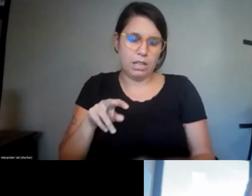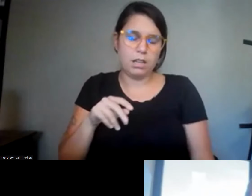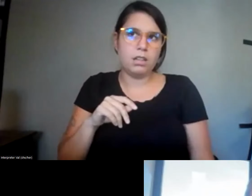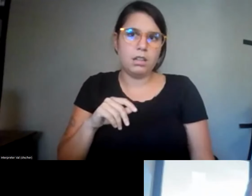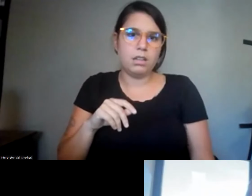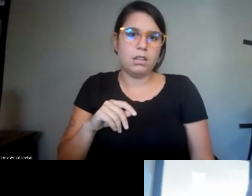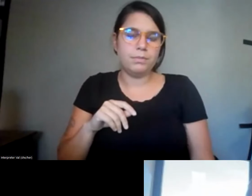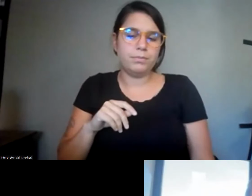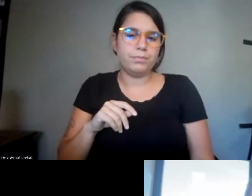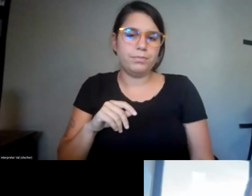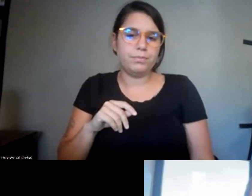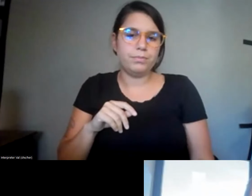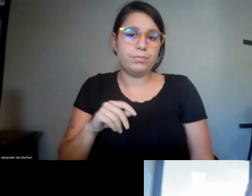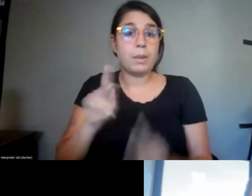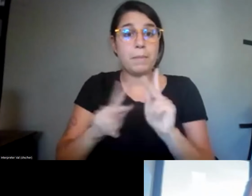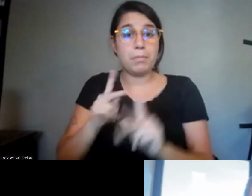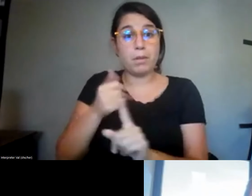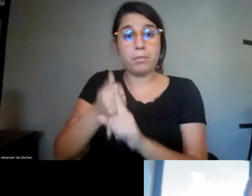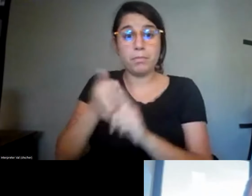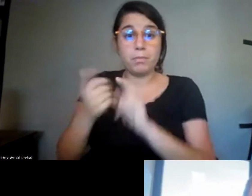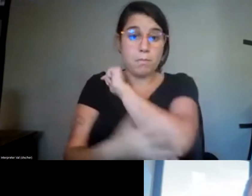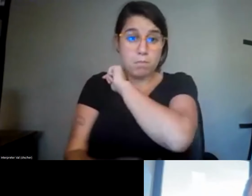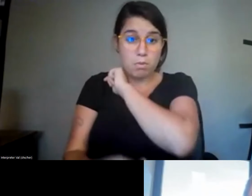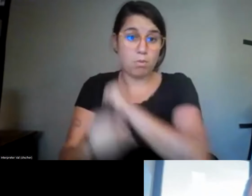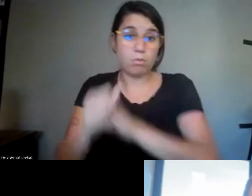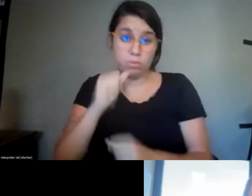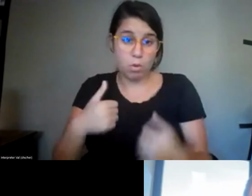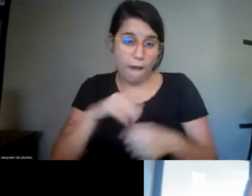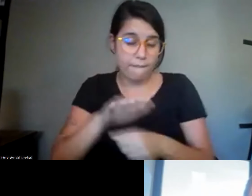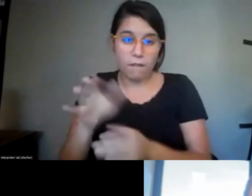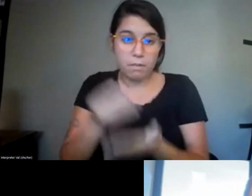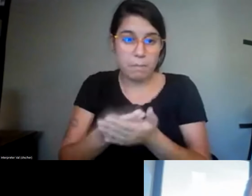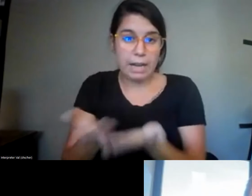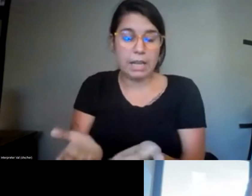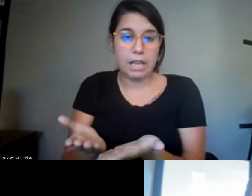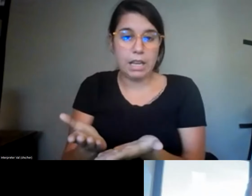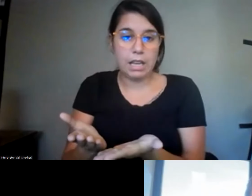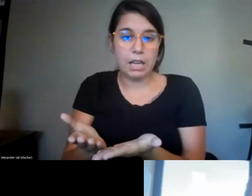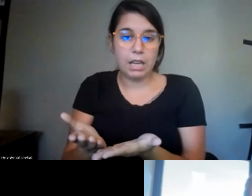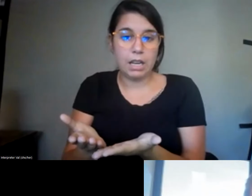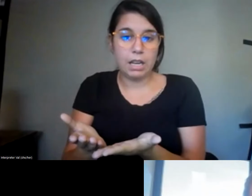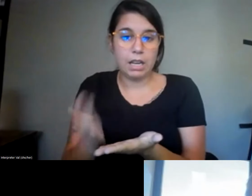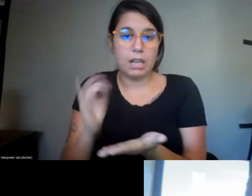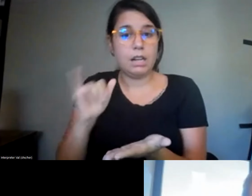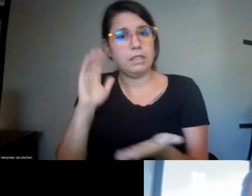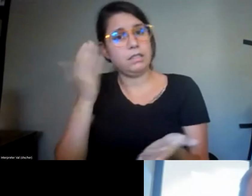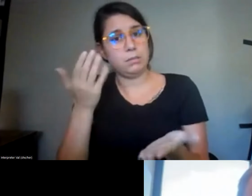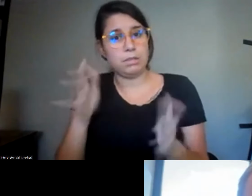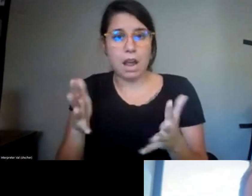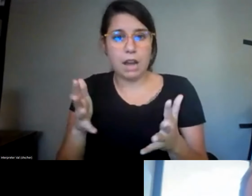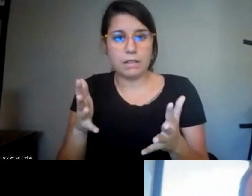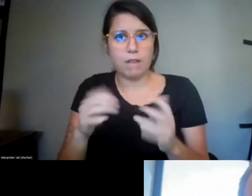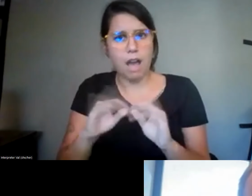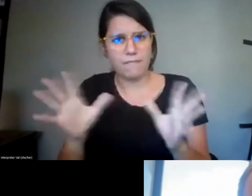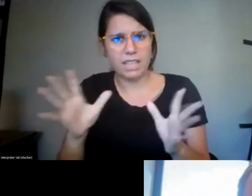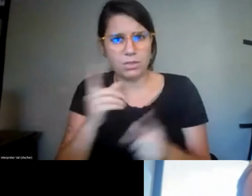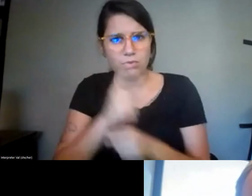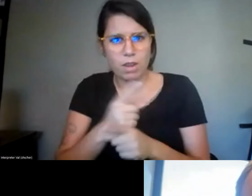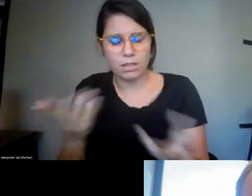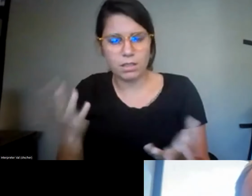people who are poor don't have enough money. And, that sounds kind of obvious,